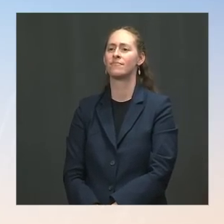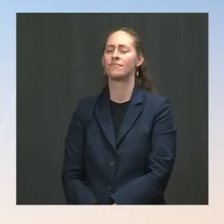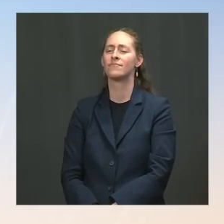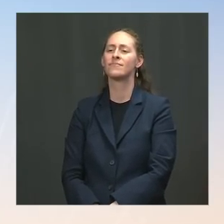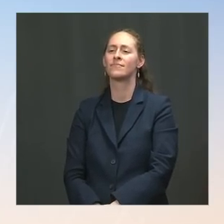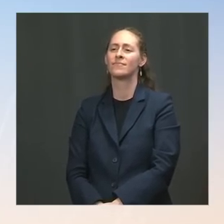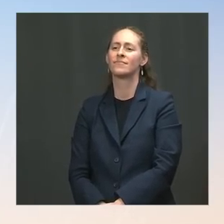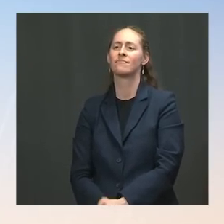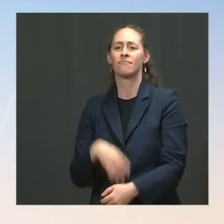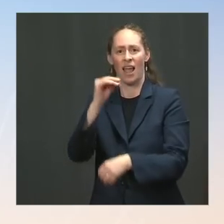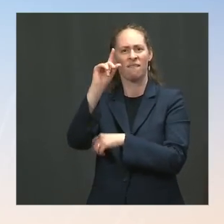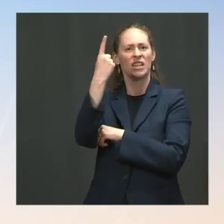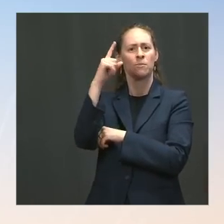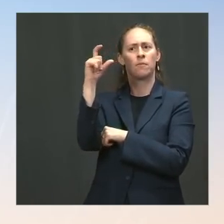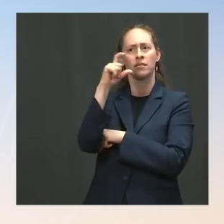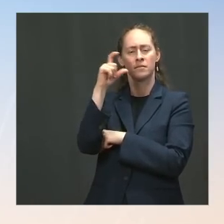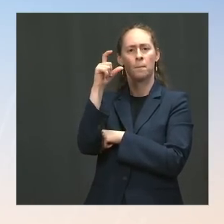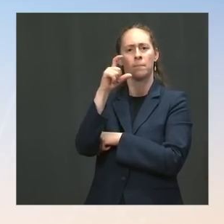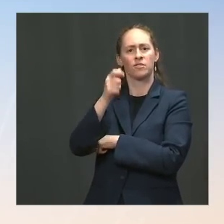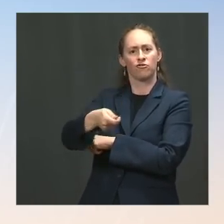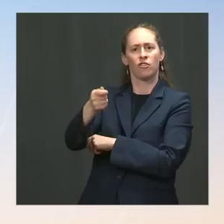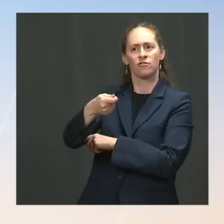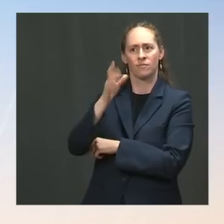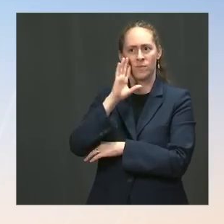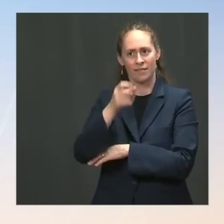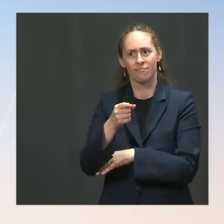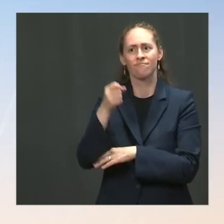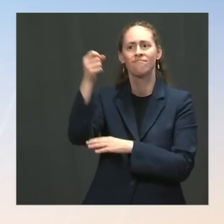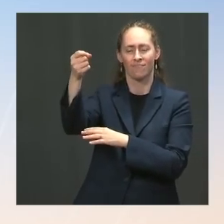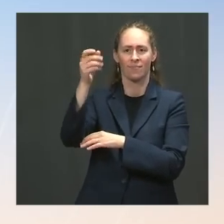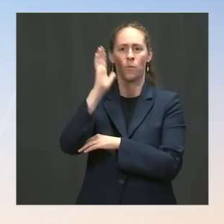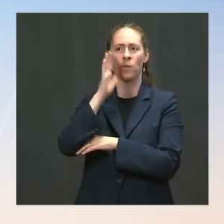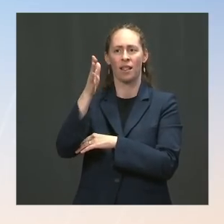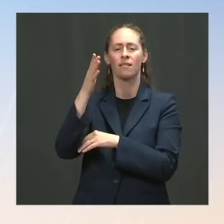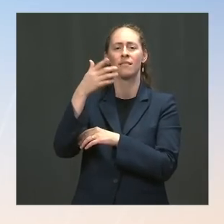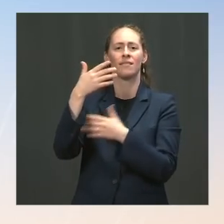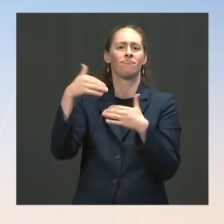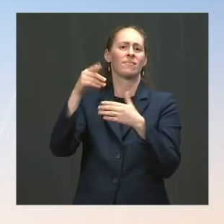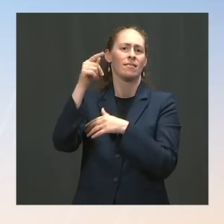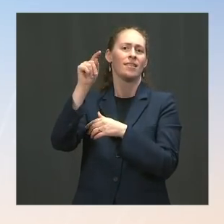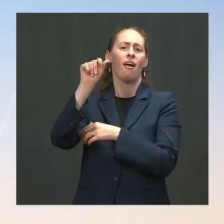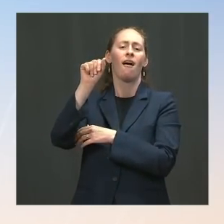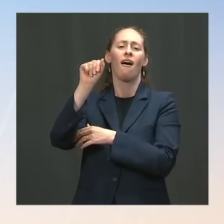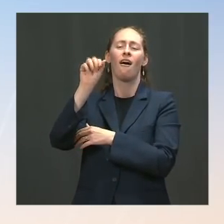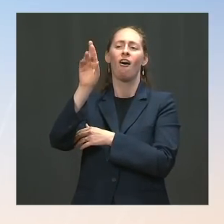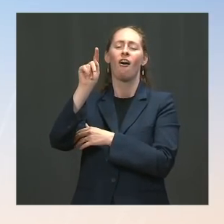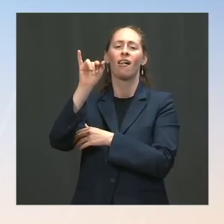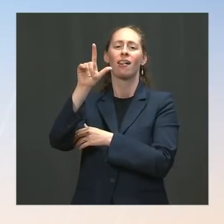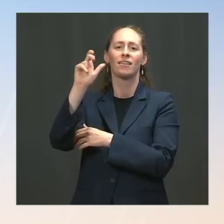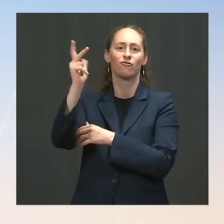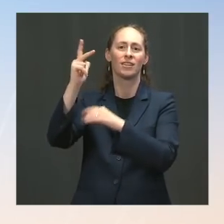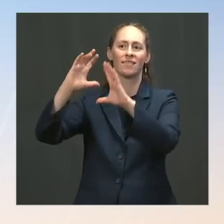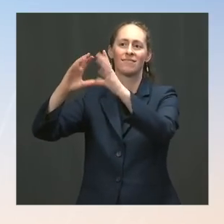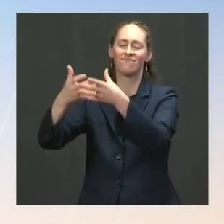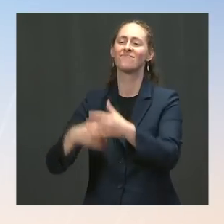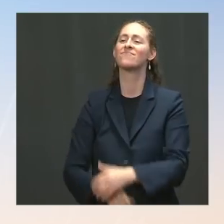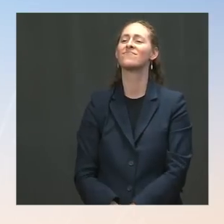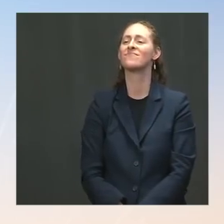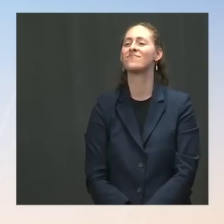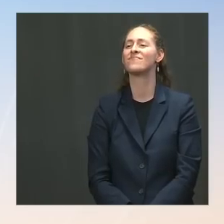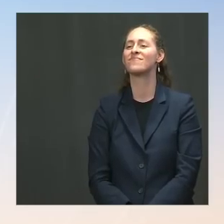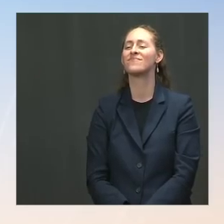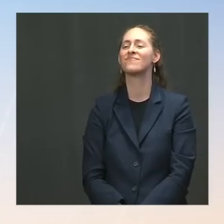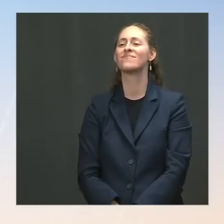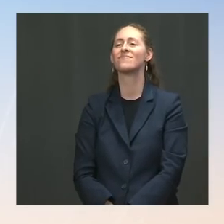chosen nominees from a wide variety of backgrounds, prosecutors, and also public defenders, law firm lawyers, and civil rights attorneys. That will continue to